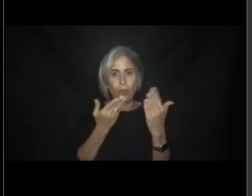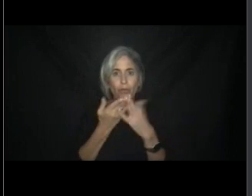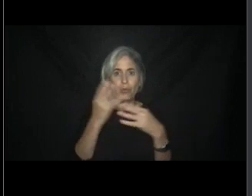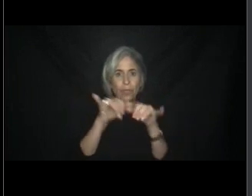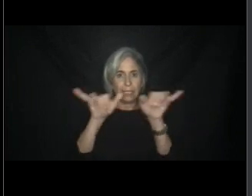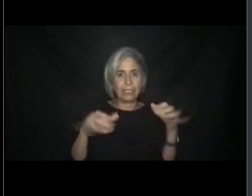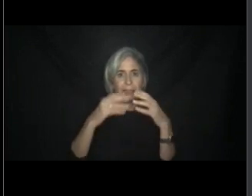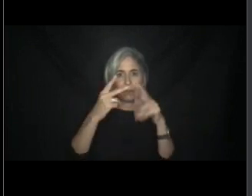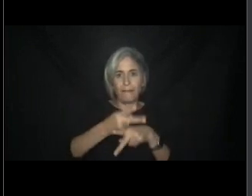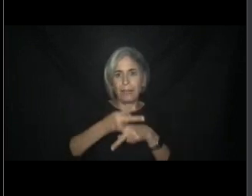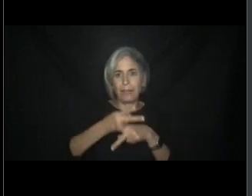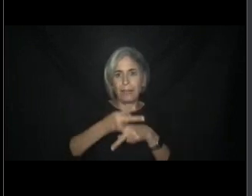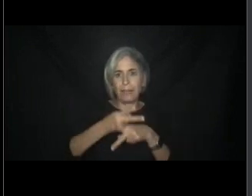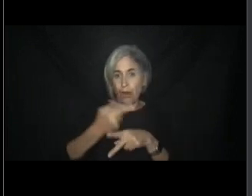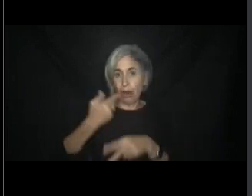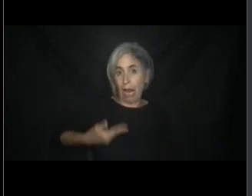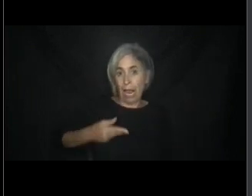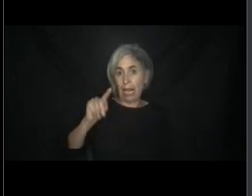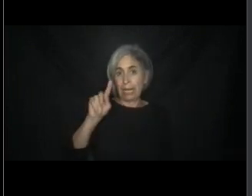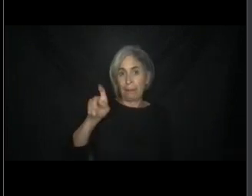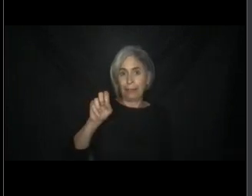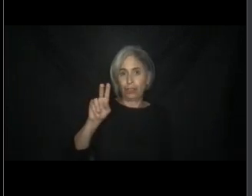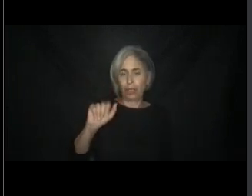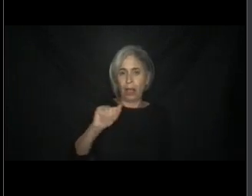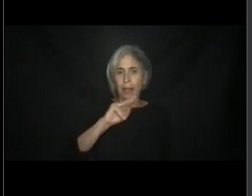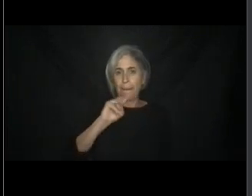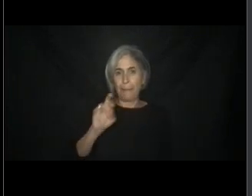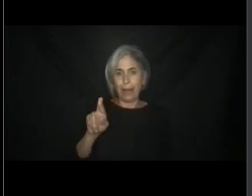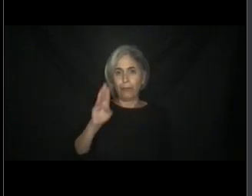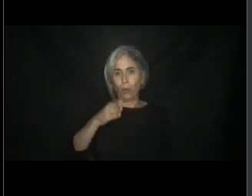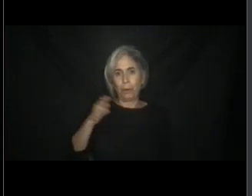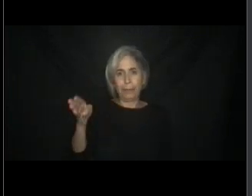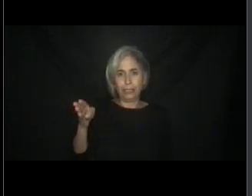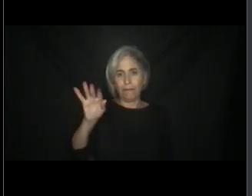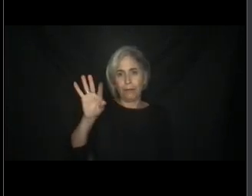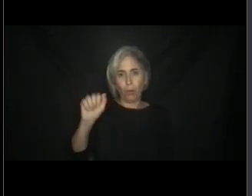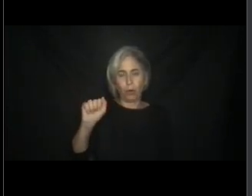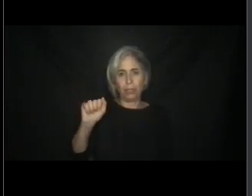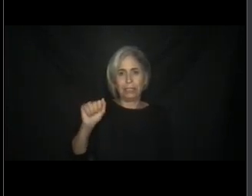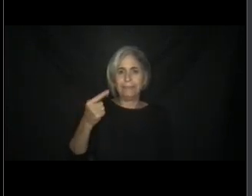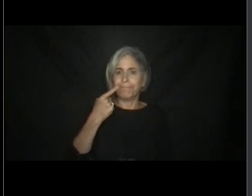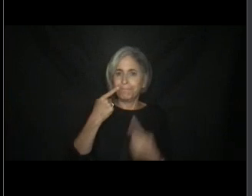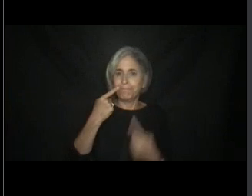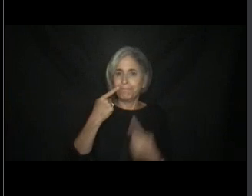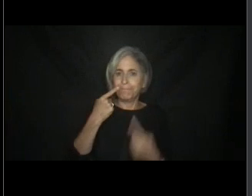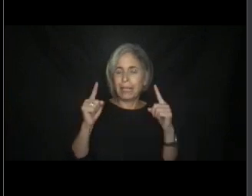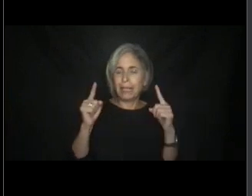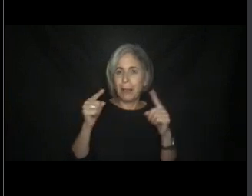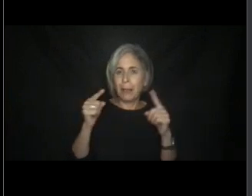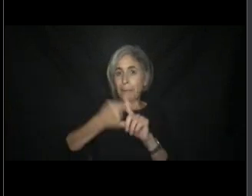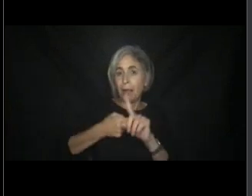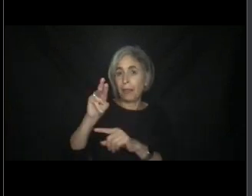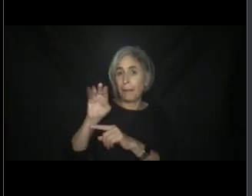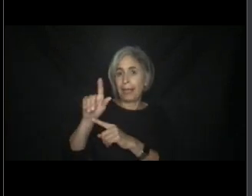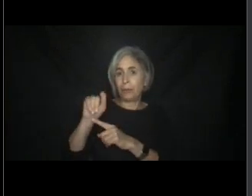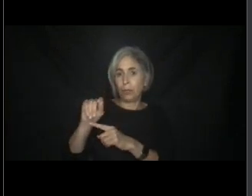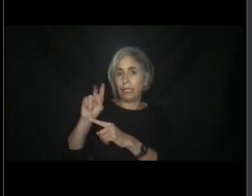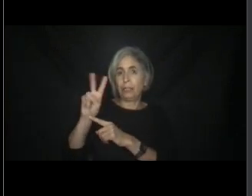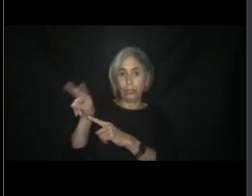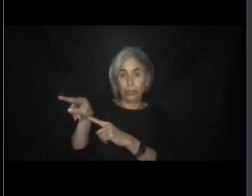Now therefore, I, Typin Surga, Mayor of the City of Boynton Beach, Florida, do hereby proclaim the month of May